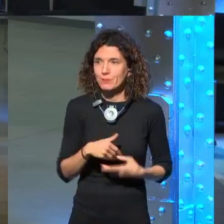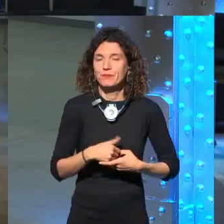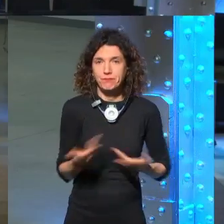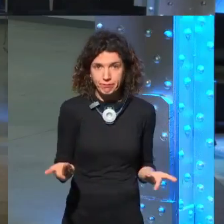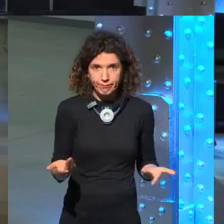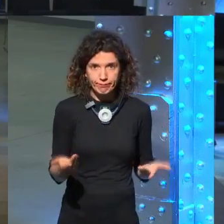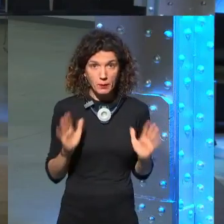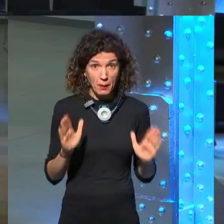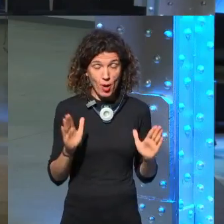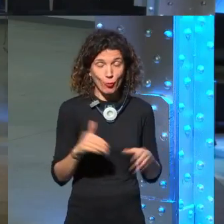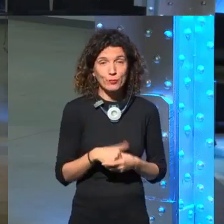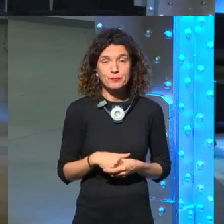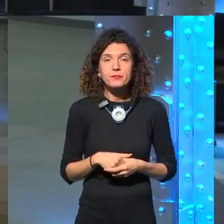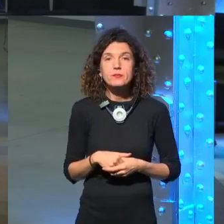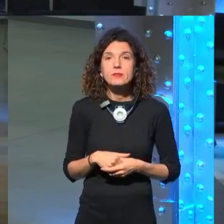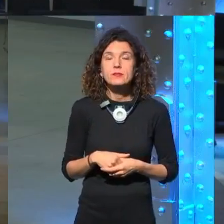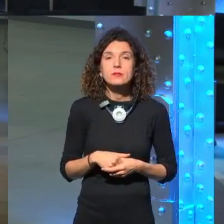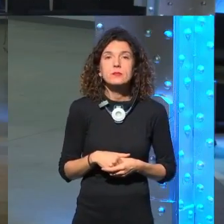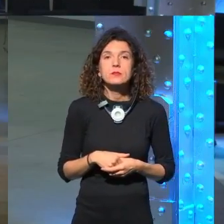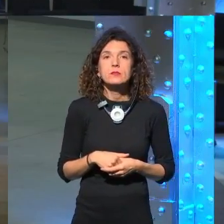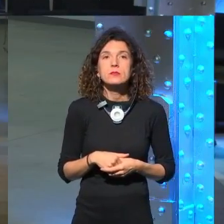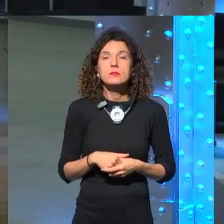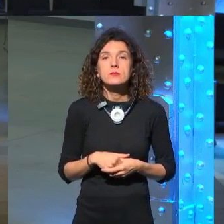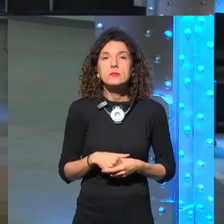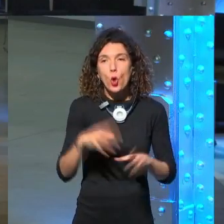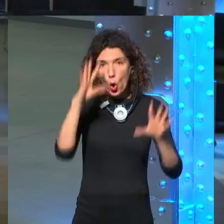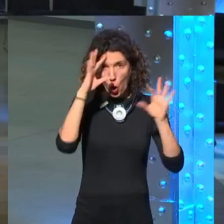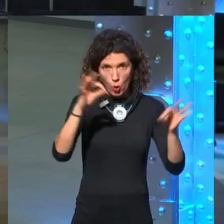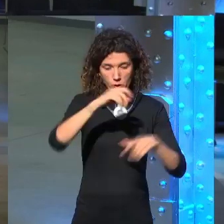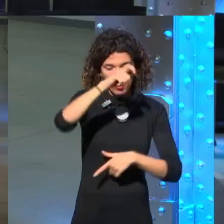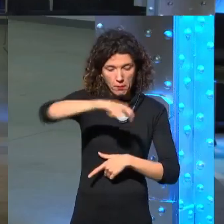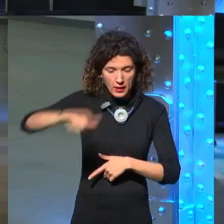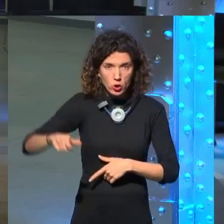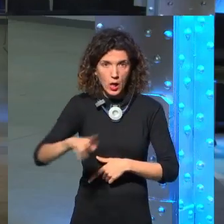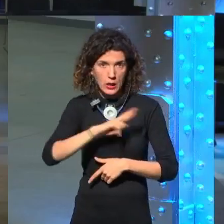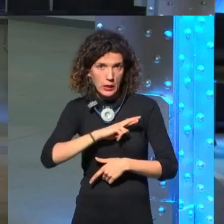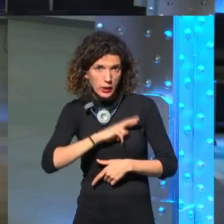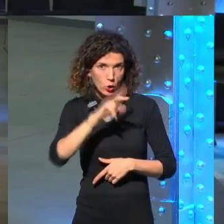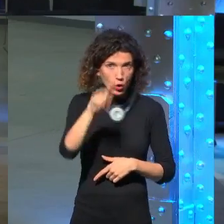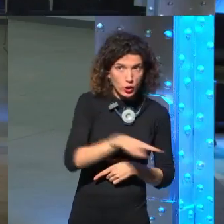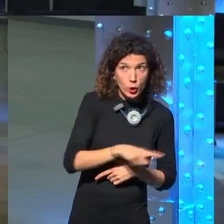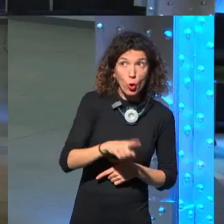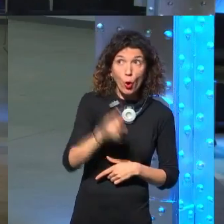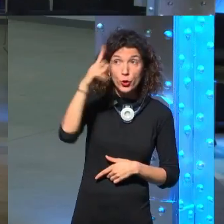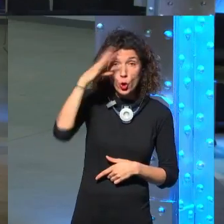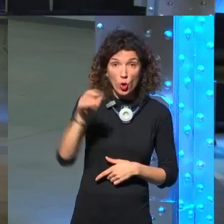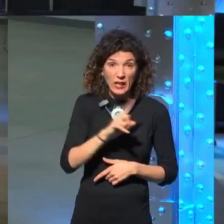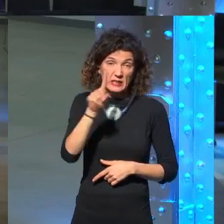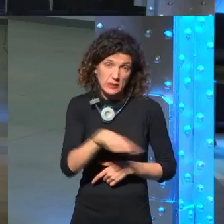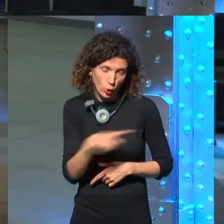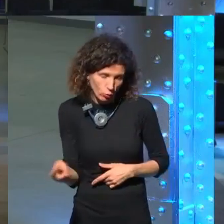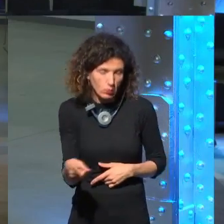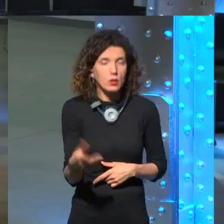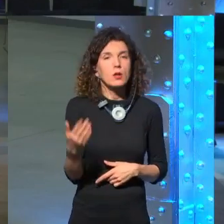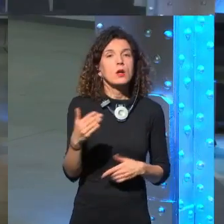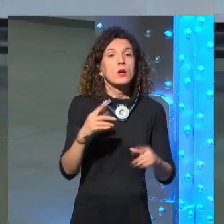you can say, are you an atheist or religious? And after a while, I decided actually